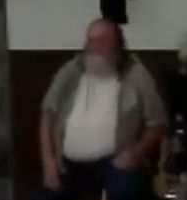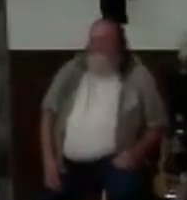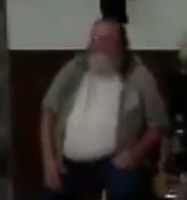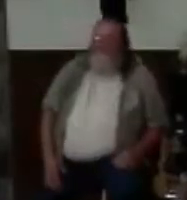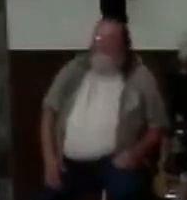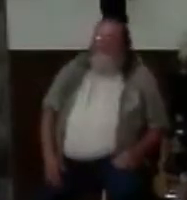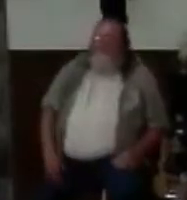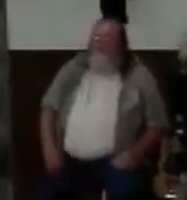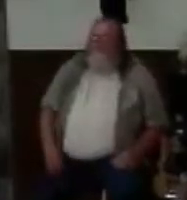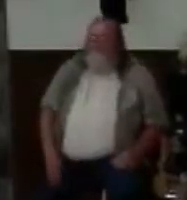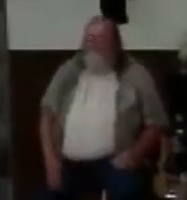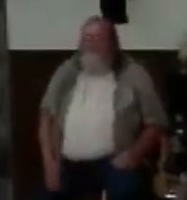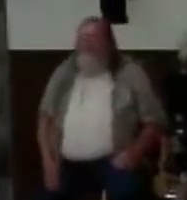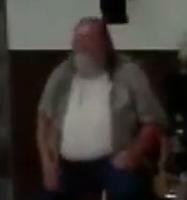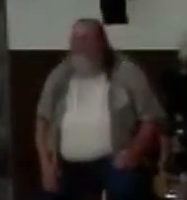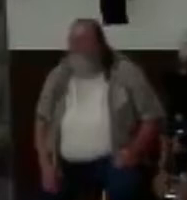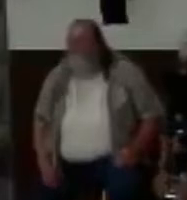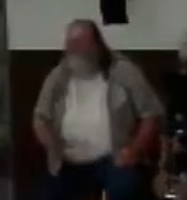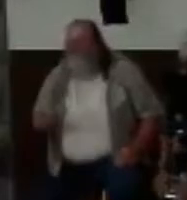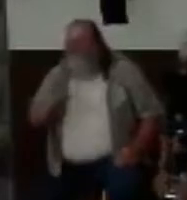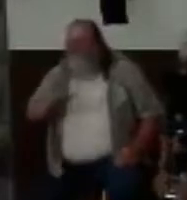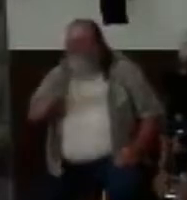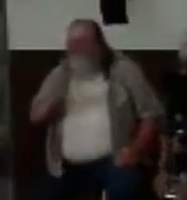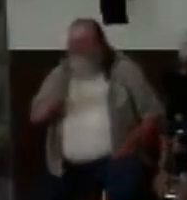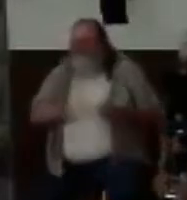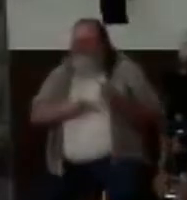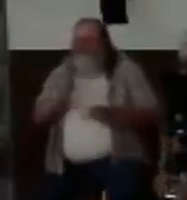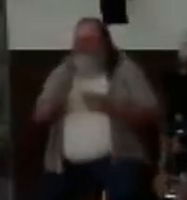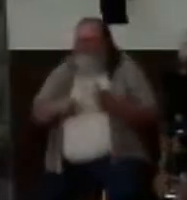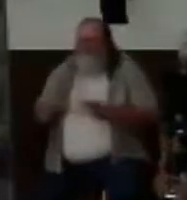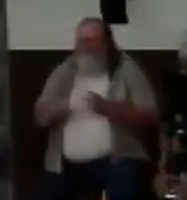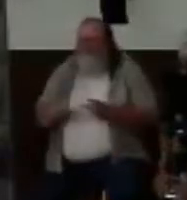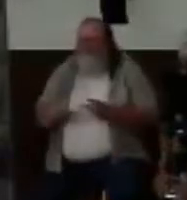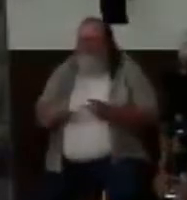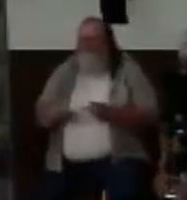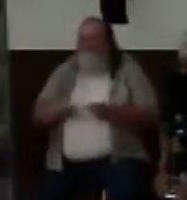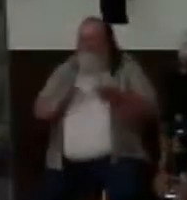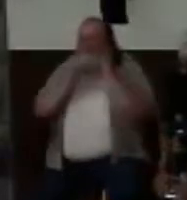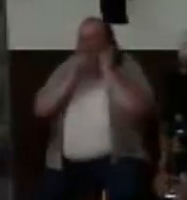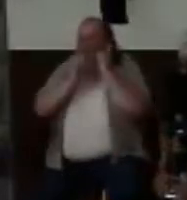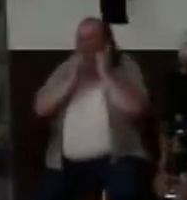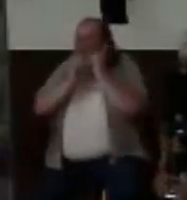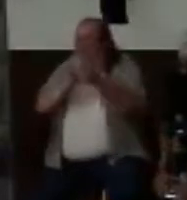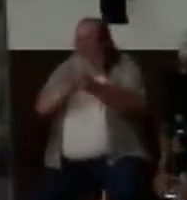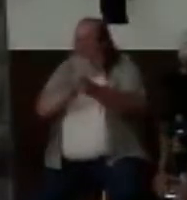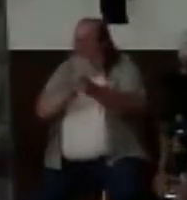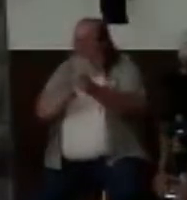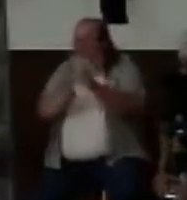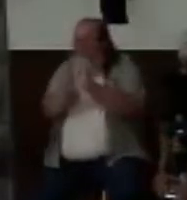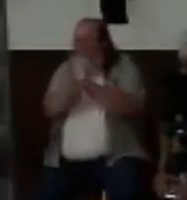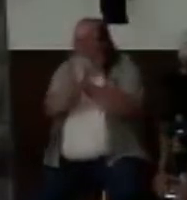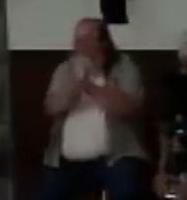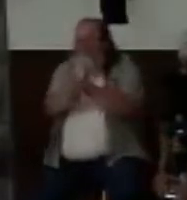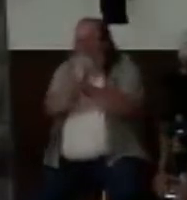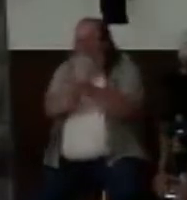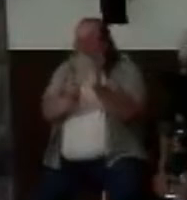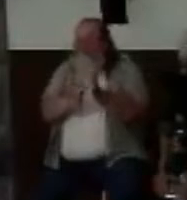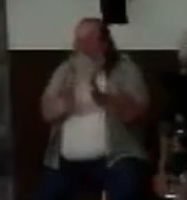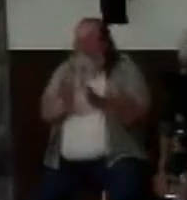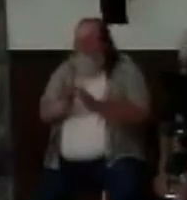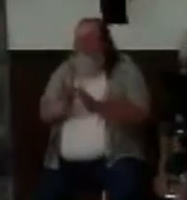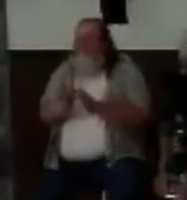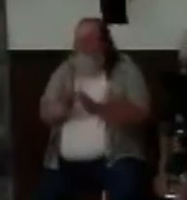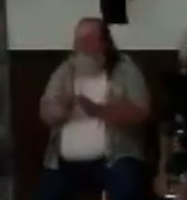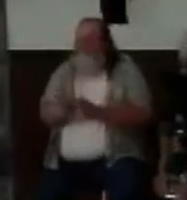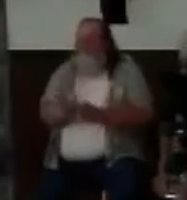things, they and the leading priests sent temple guards to arrest Jesus. But Jesus told them, I will be